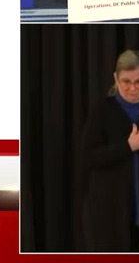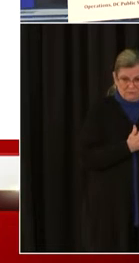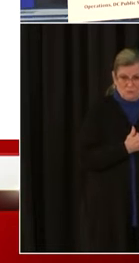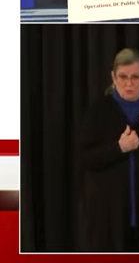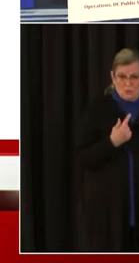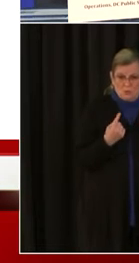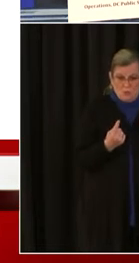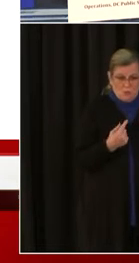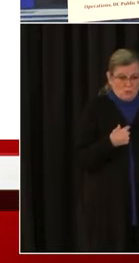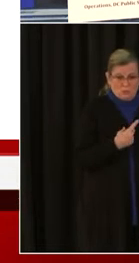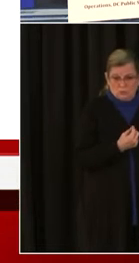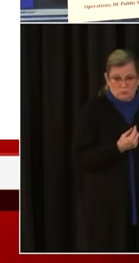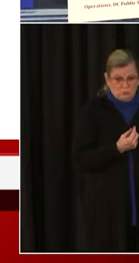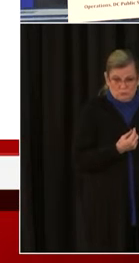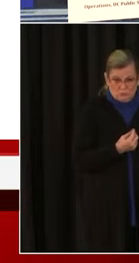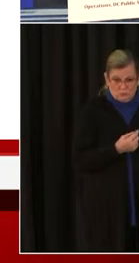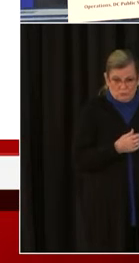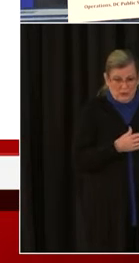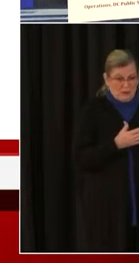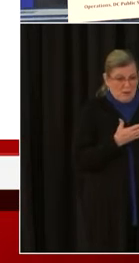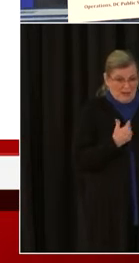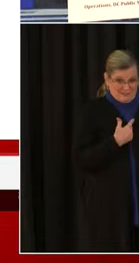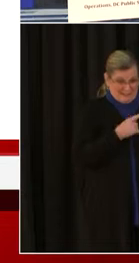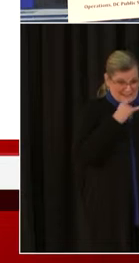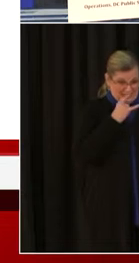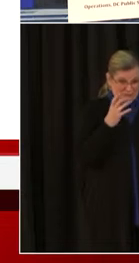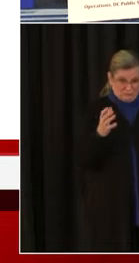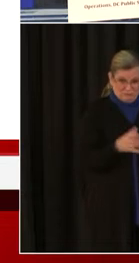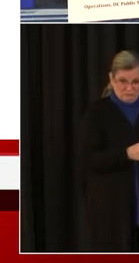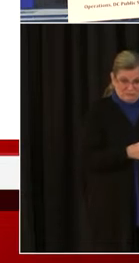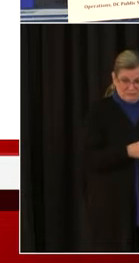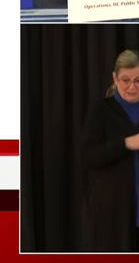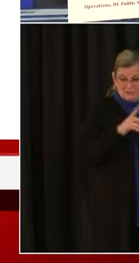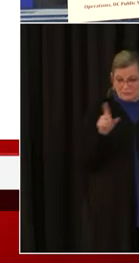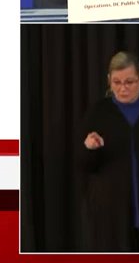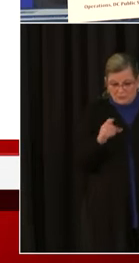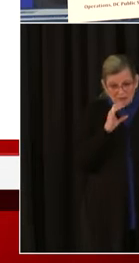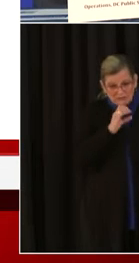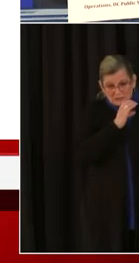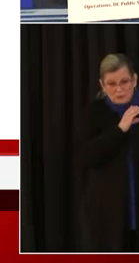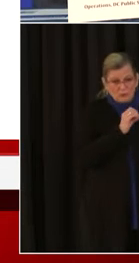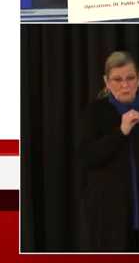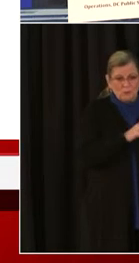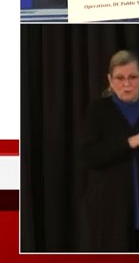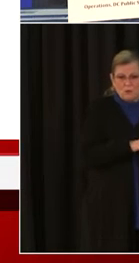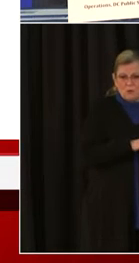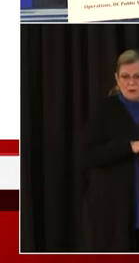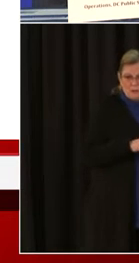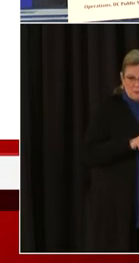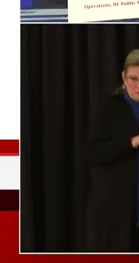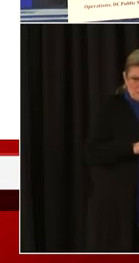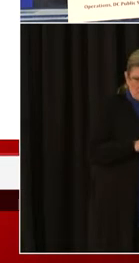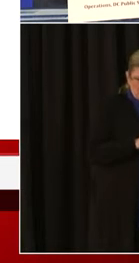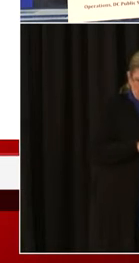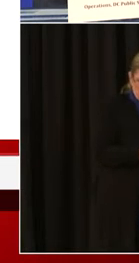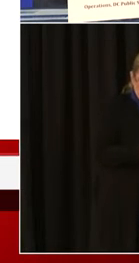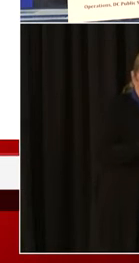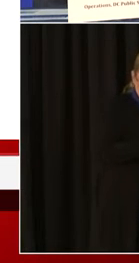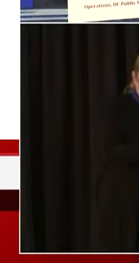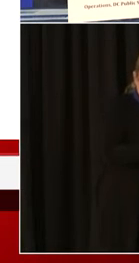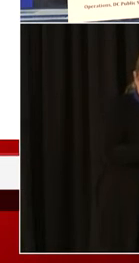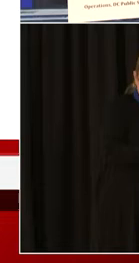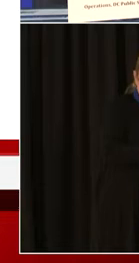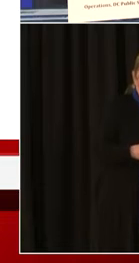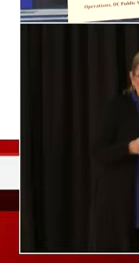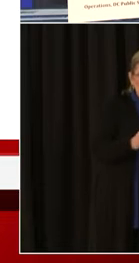one of the things that we do that brings the most kids together is typically the lunch in the cafeteria. So again, to maintain that cohort integrity and